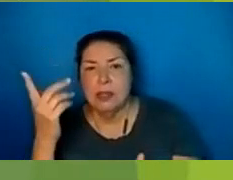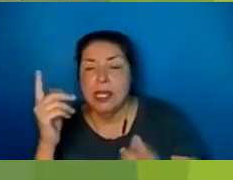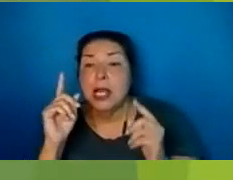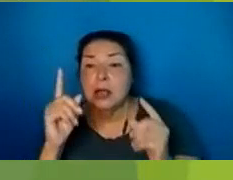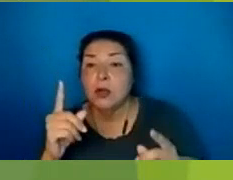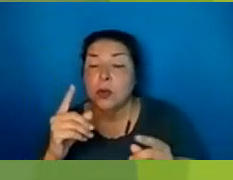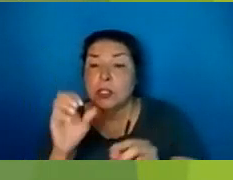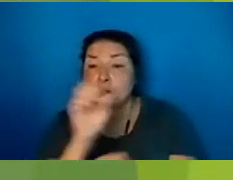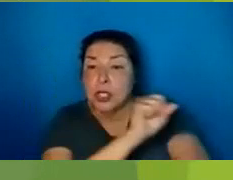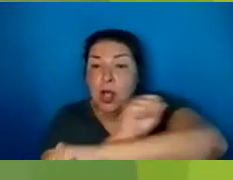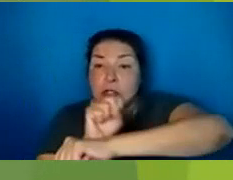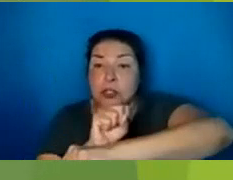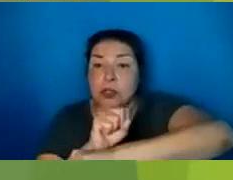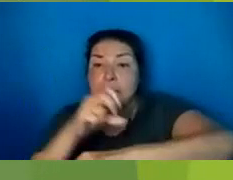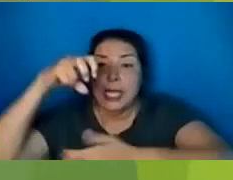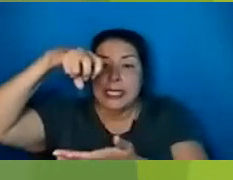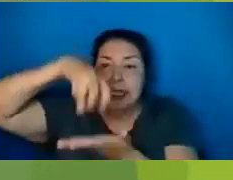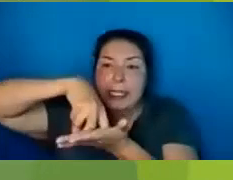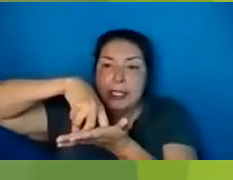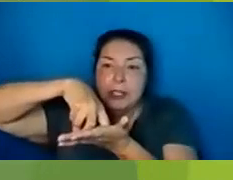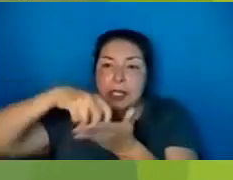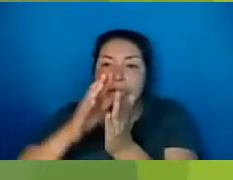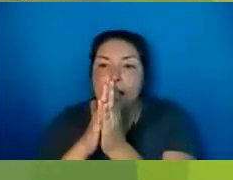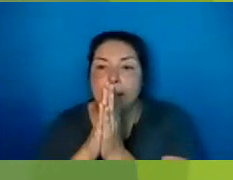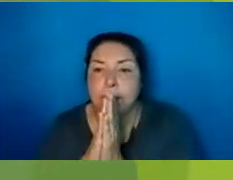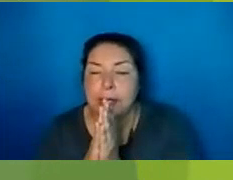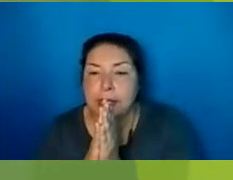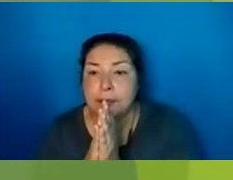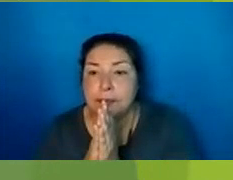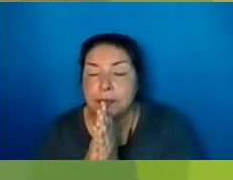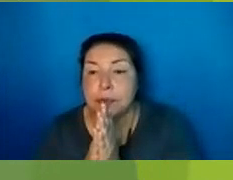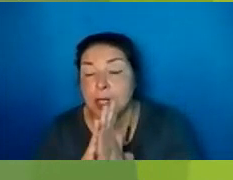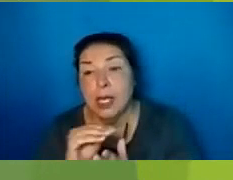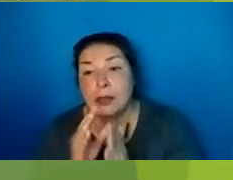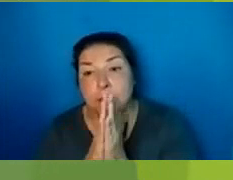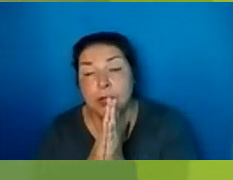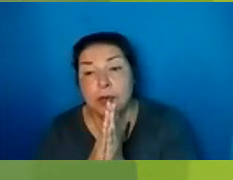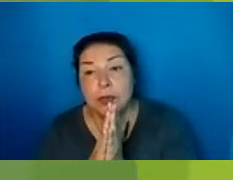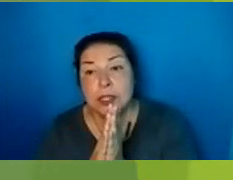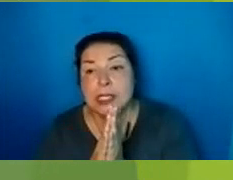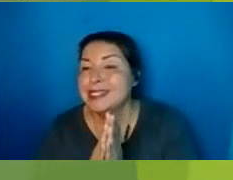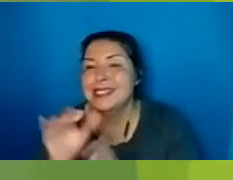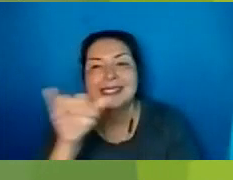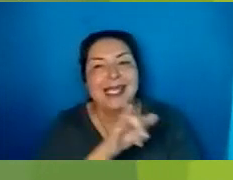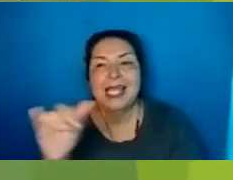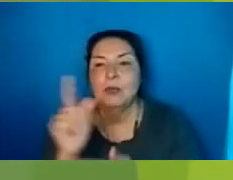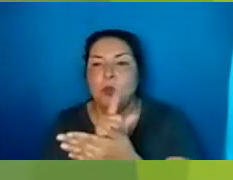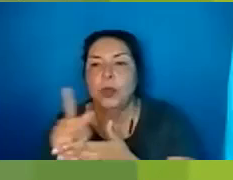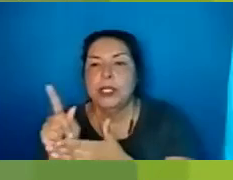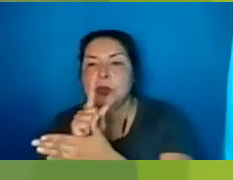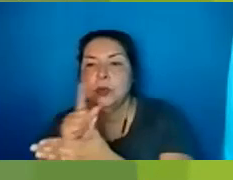praying. And in essence, the prayer is pretty much the same week to week, but it